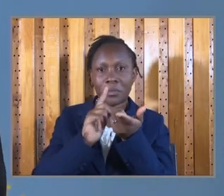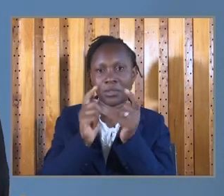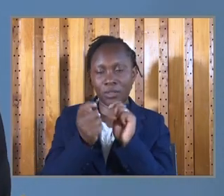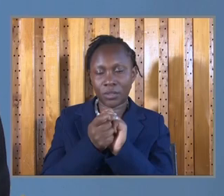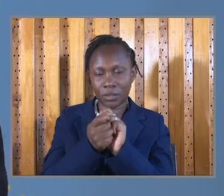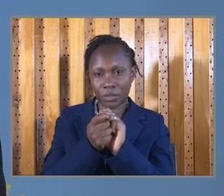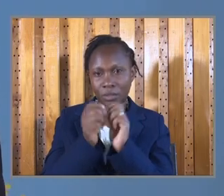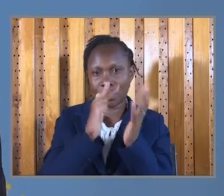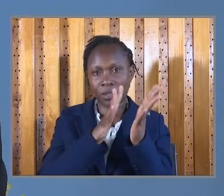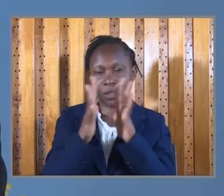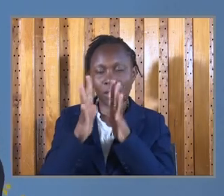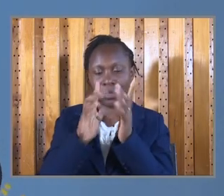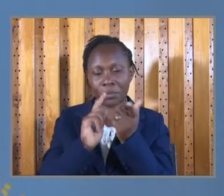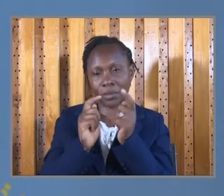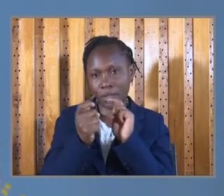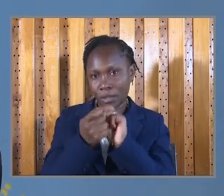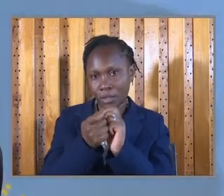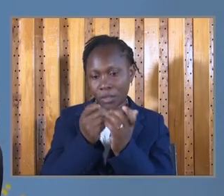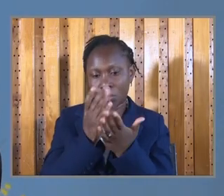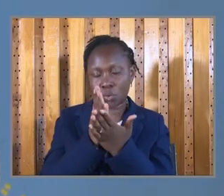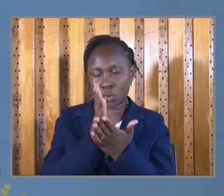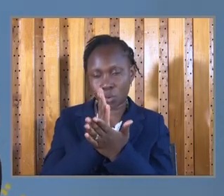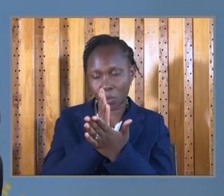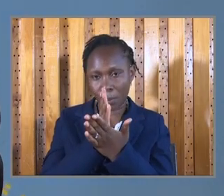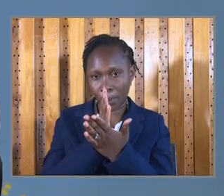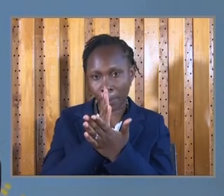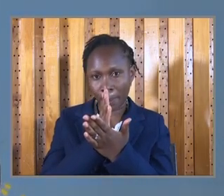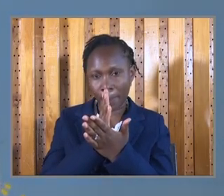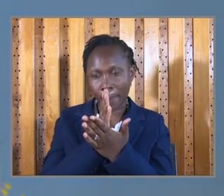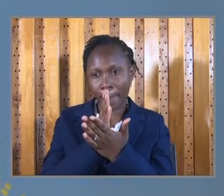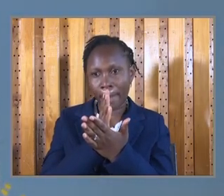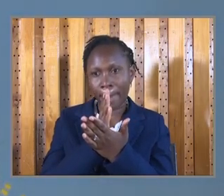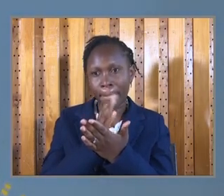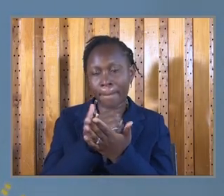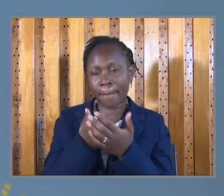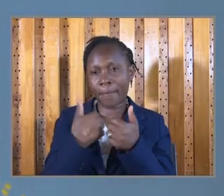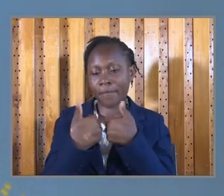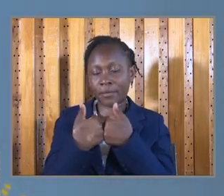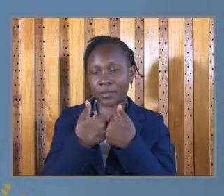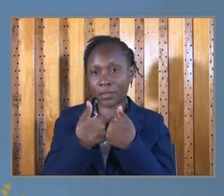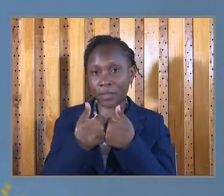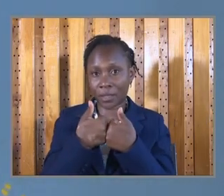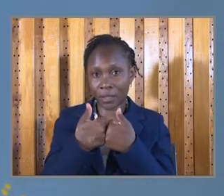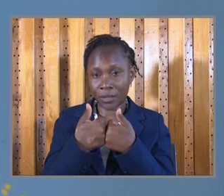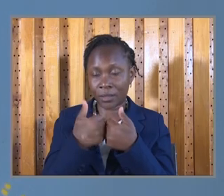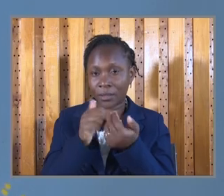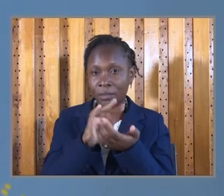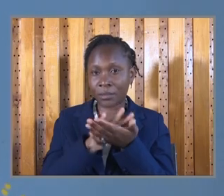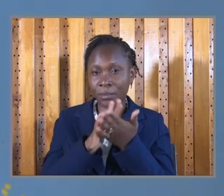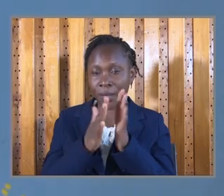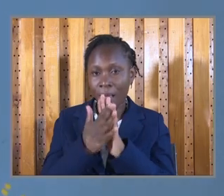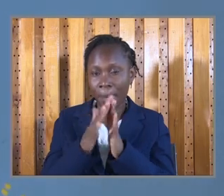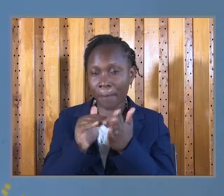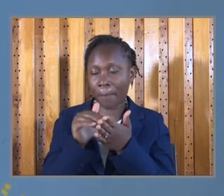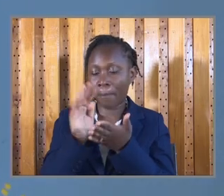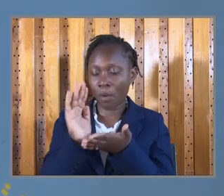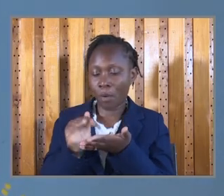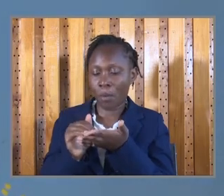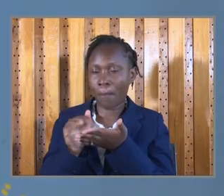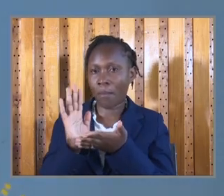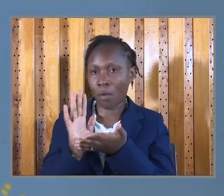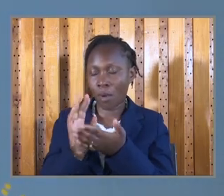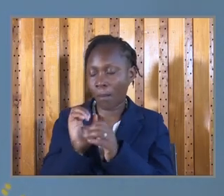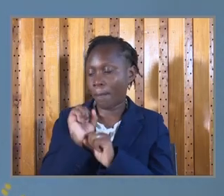Climate change is actually compounding these security challenges. It is becoming, if you will, more and more